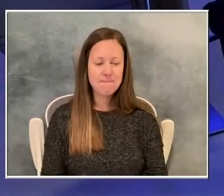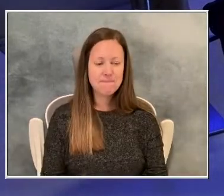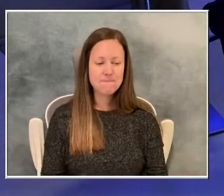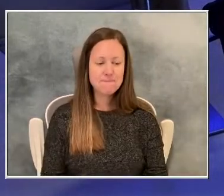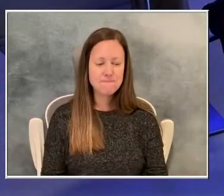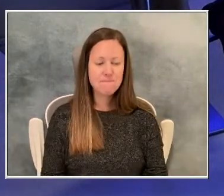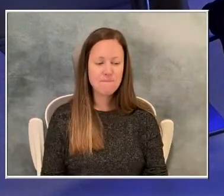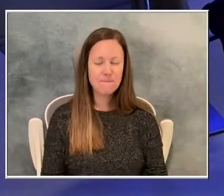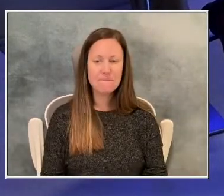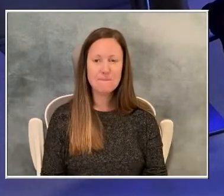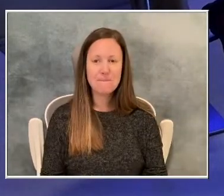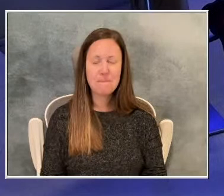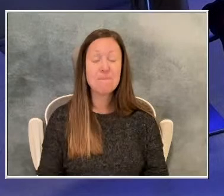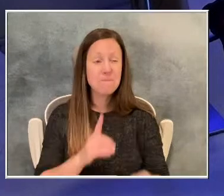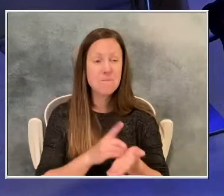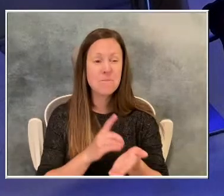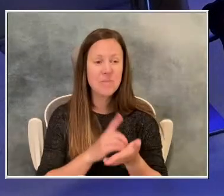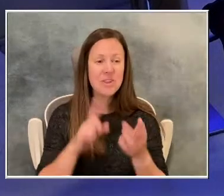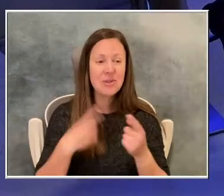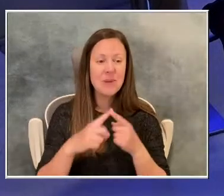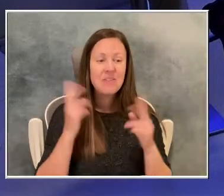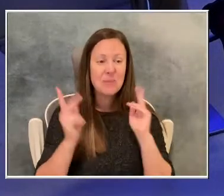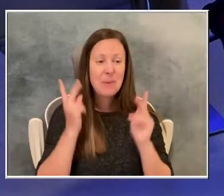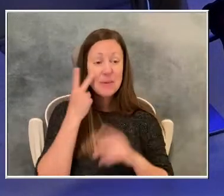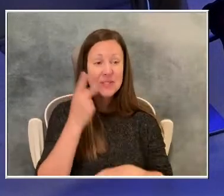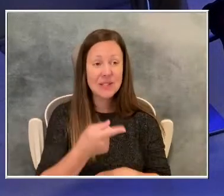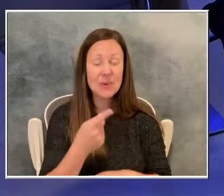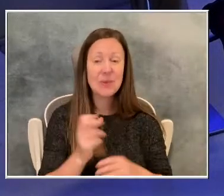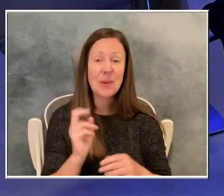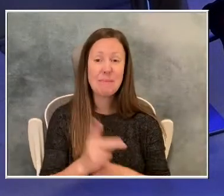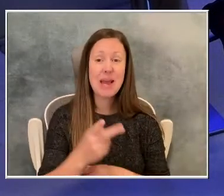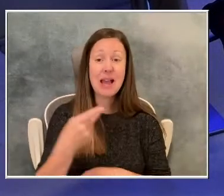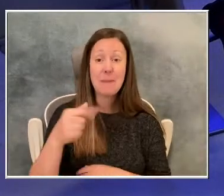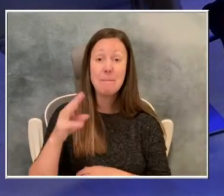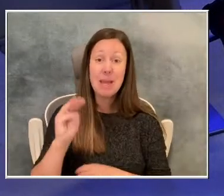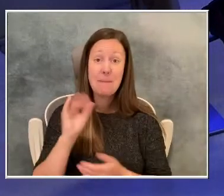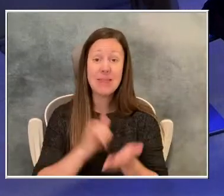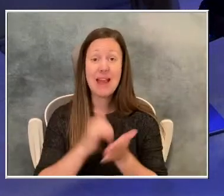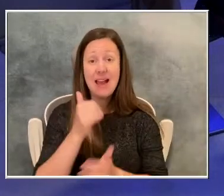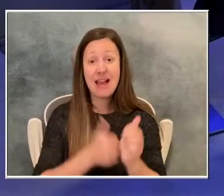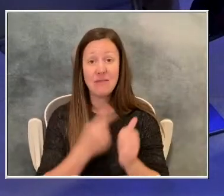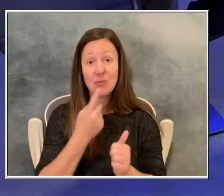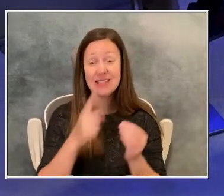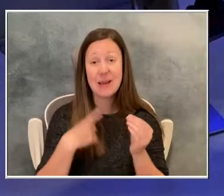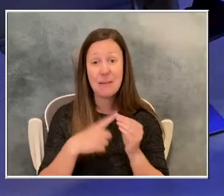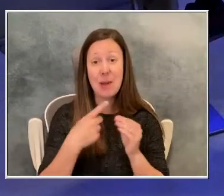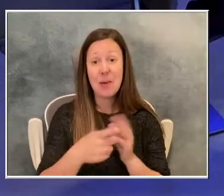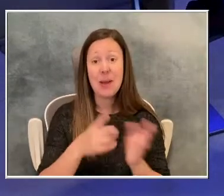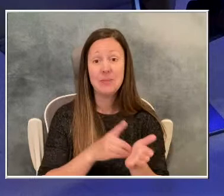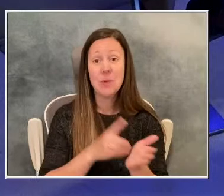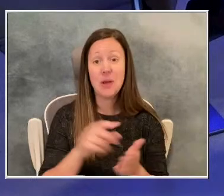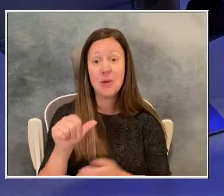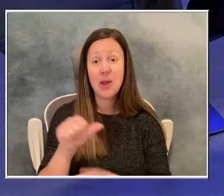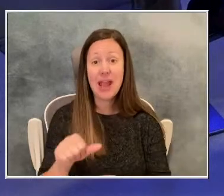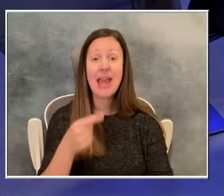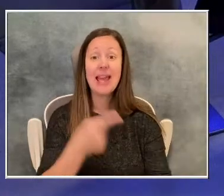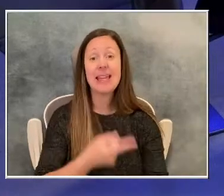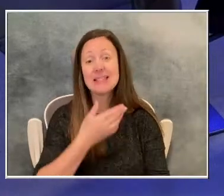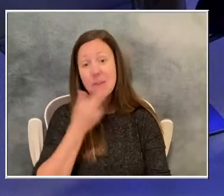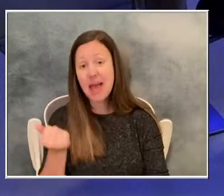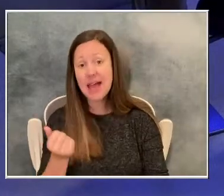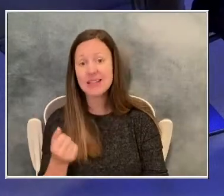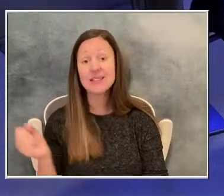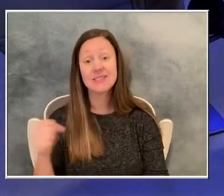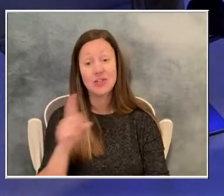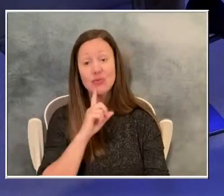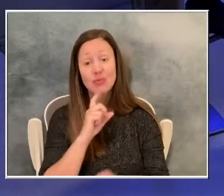what we hear when people see you, when your patients come back. Pam, I have to say, this is kind of what everybody says about him. Dr. A, he's the best. He is. And he truly is. So